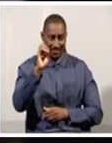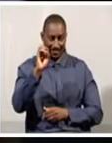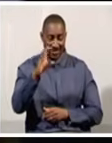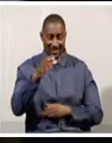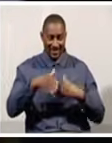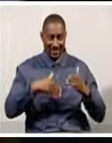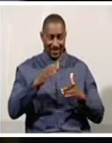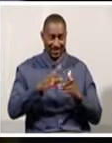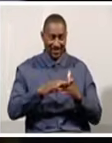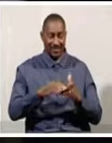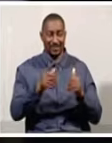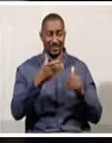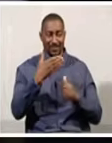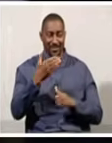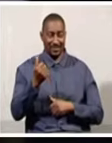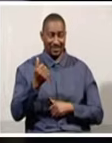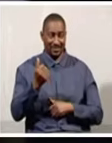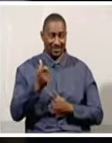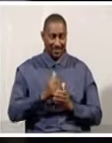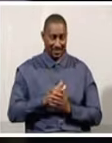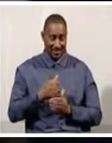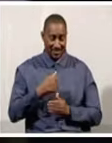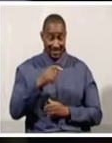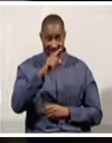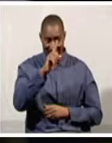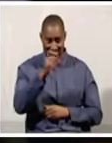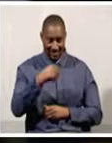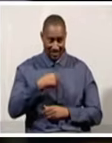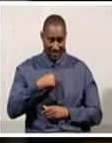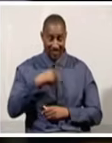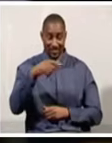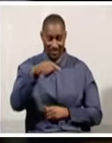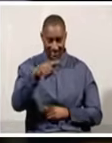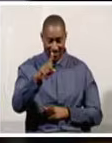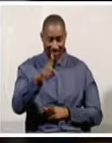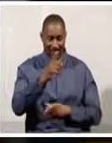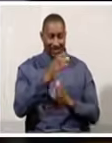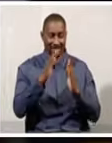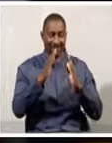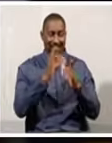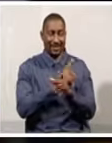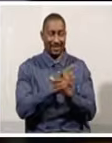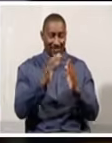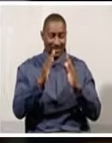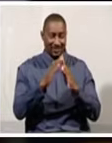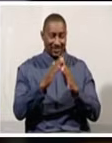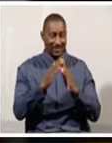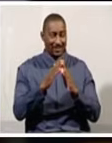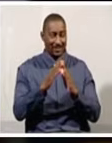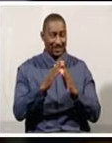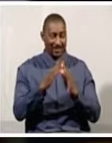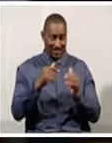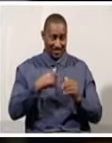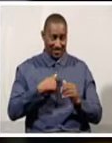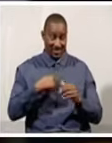president is requesting for my presence at an event at State House to take place later that afternoon. And of course,